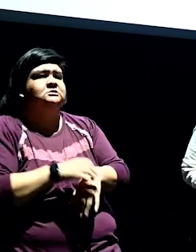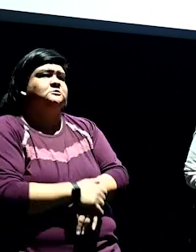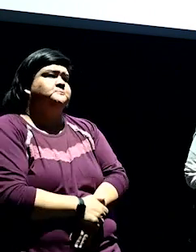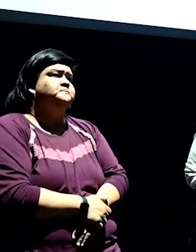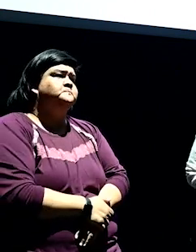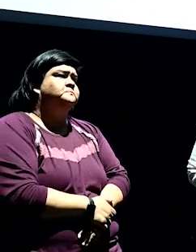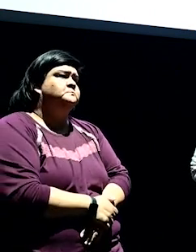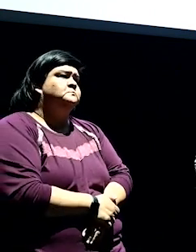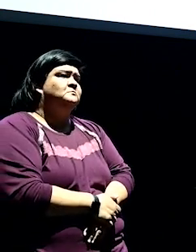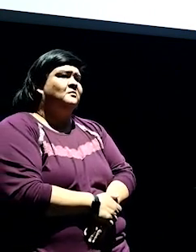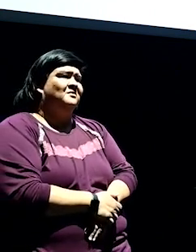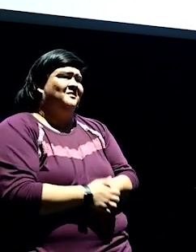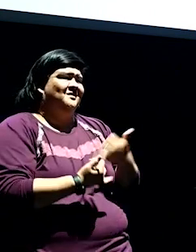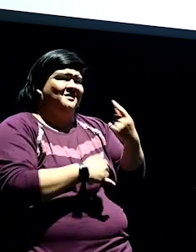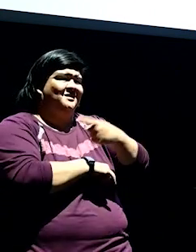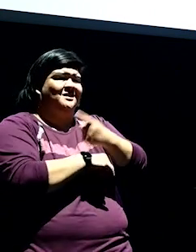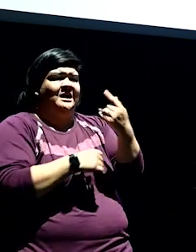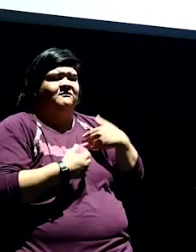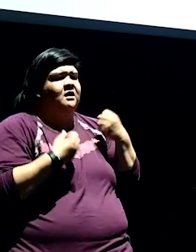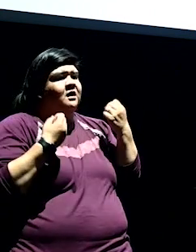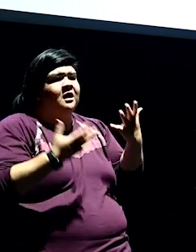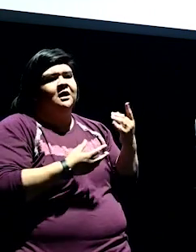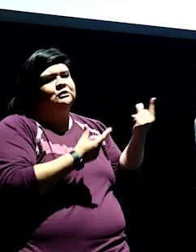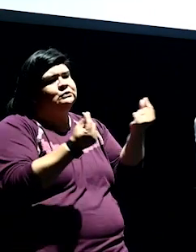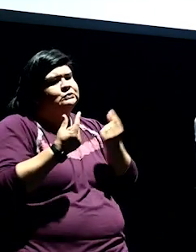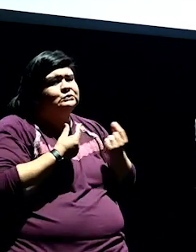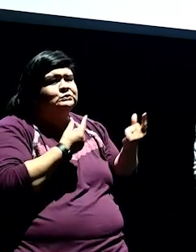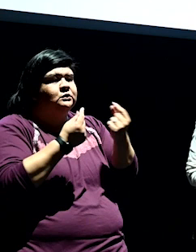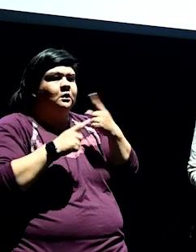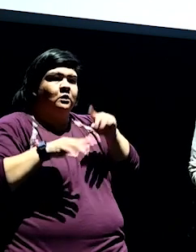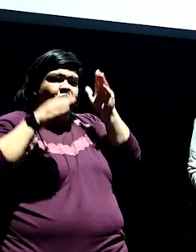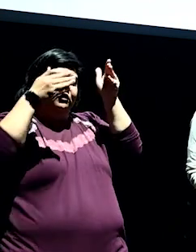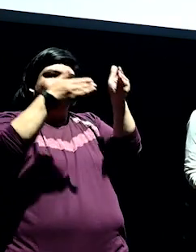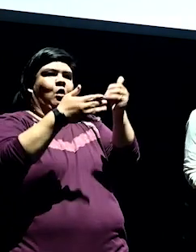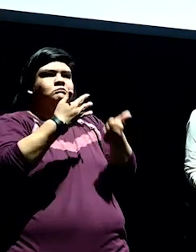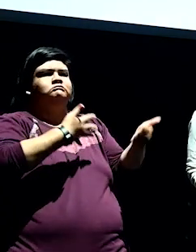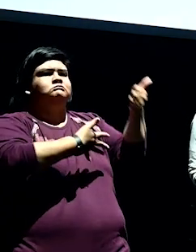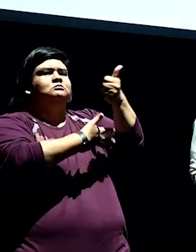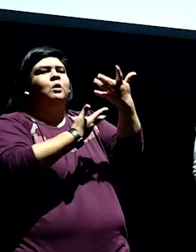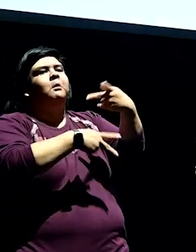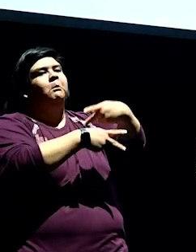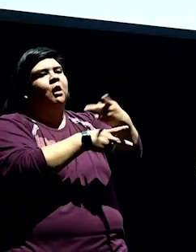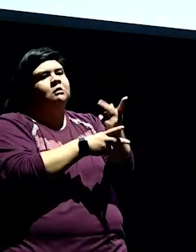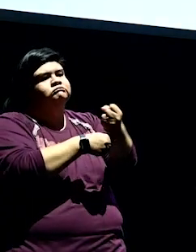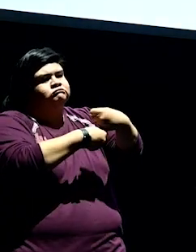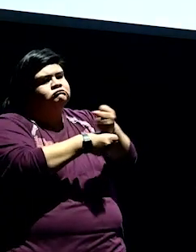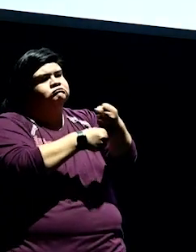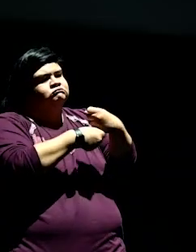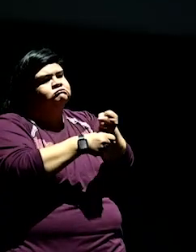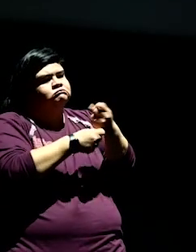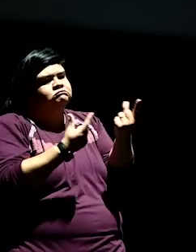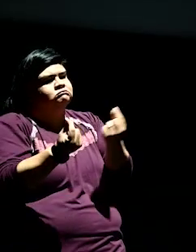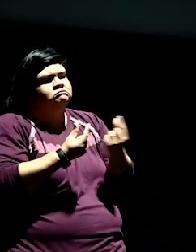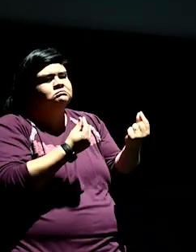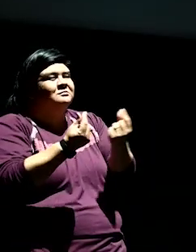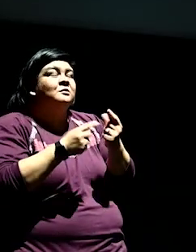there's a lot to do, there's a lot of focus on productivity, but I think it's